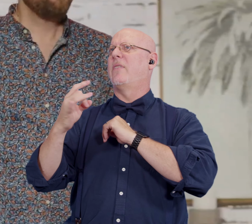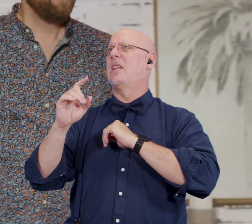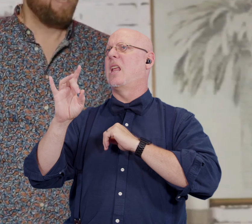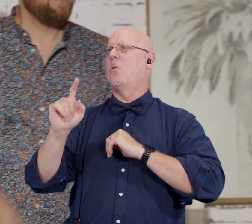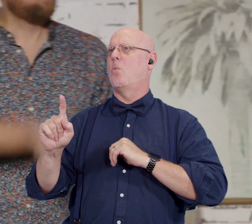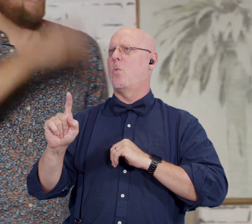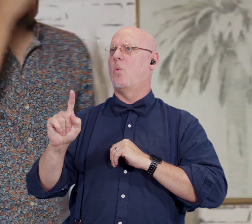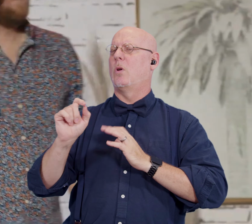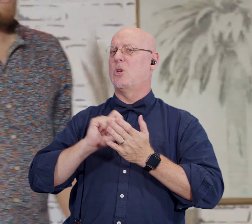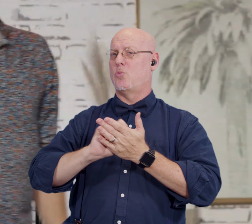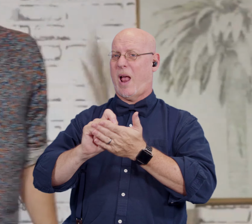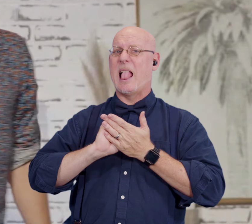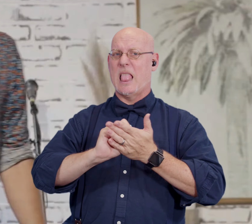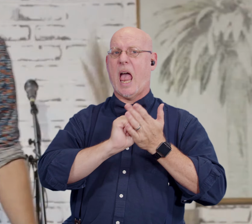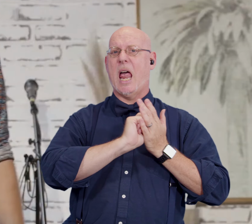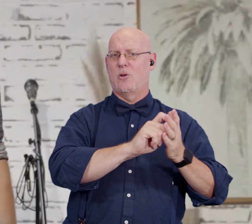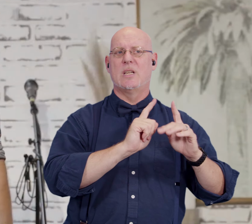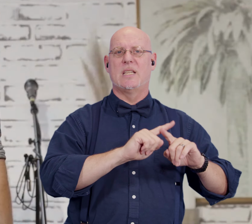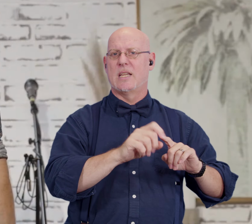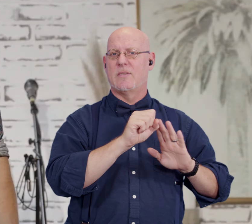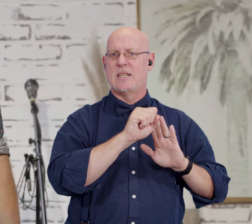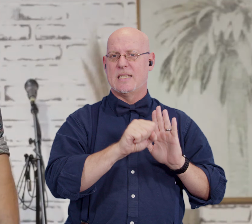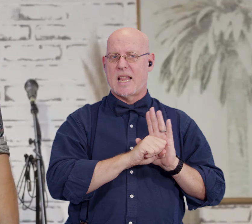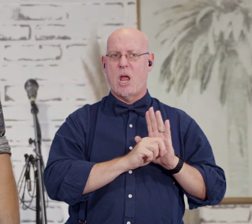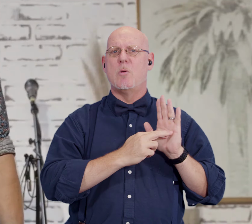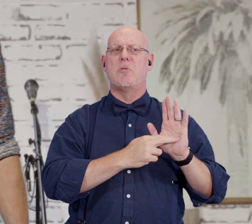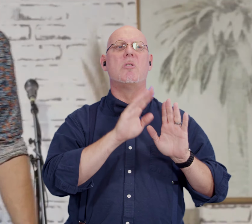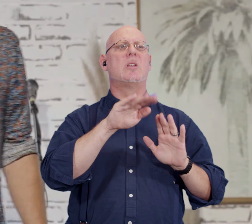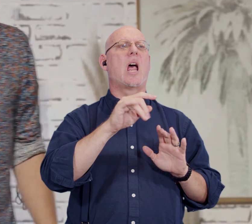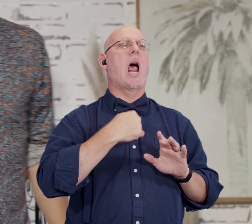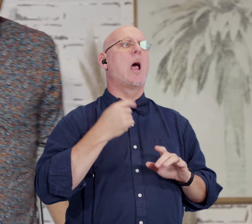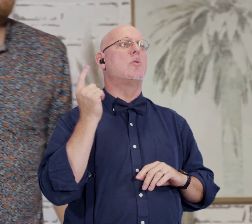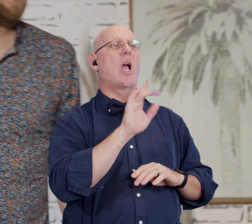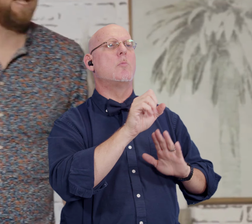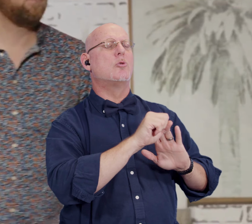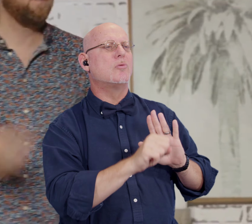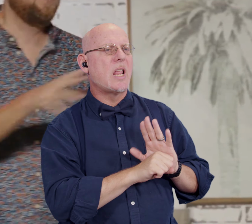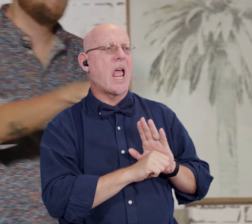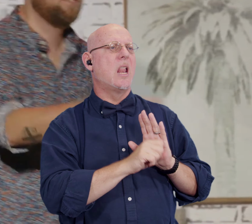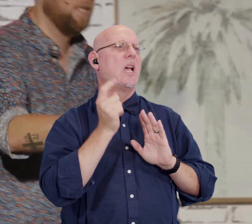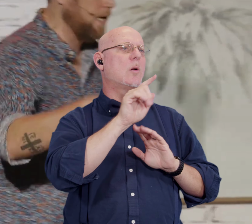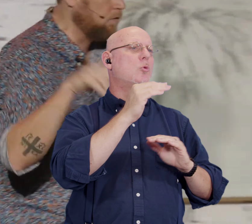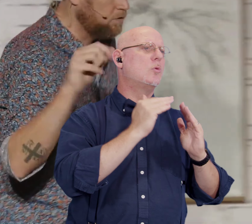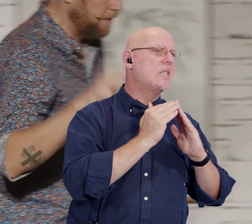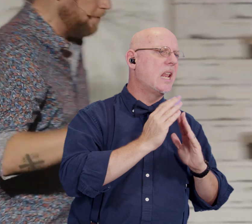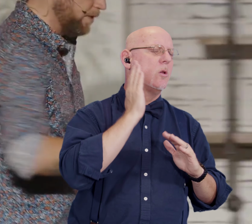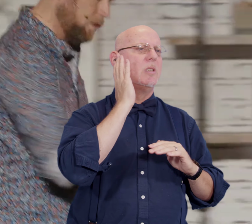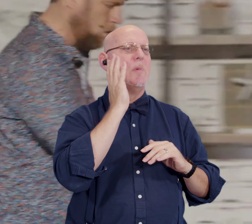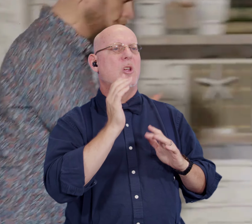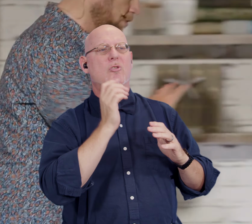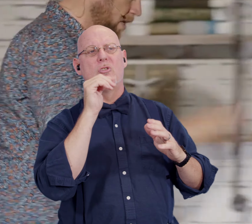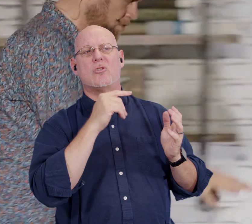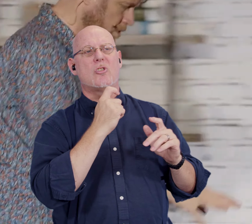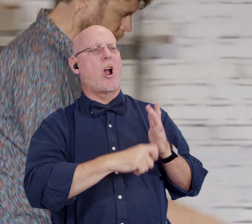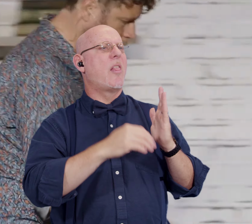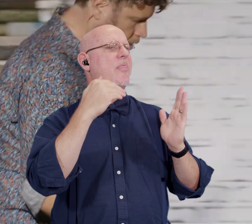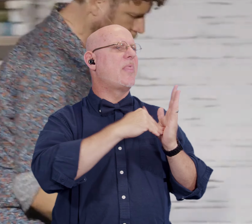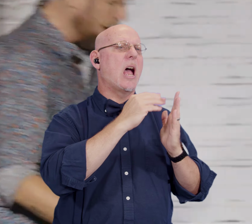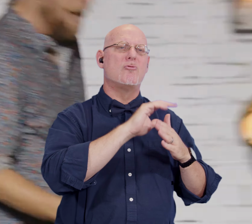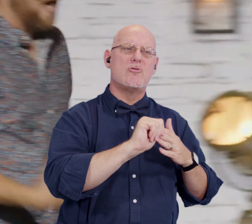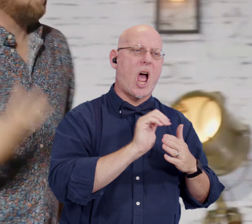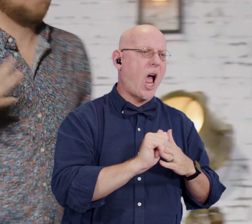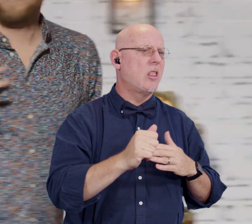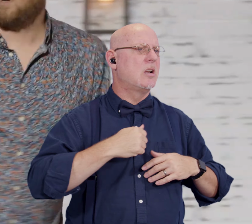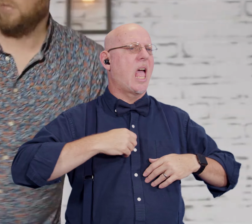1881, and he is writing letters to different state representatives, and he's saying, hey, I will come to your state, I'll come to your city, and I'll speak, but it's gonna cost you thousands of